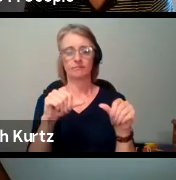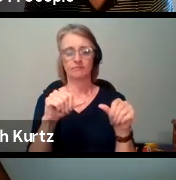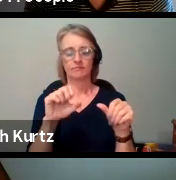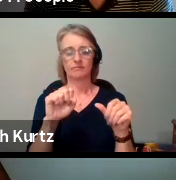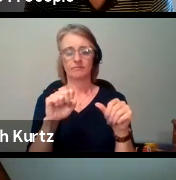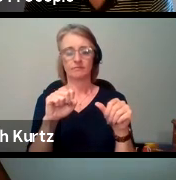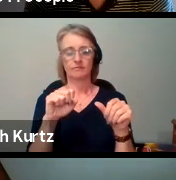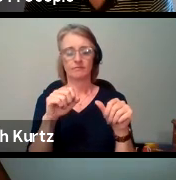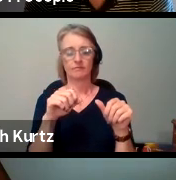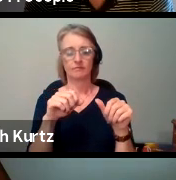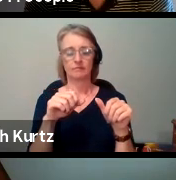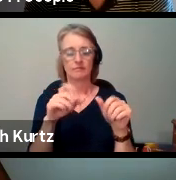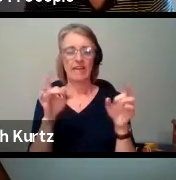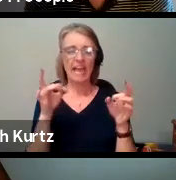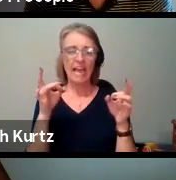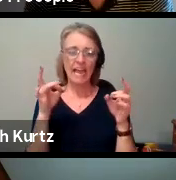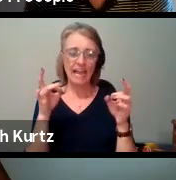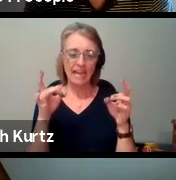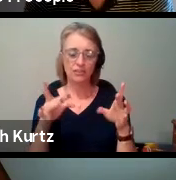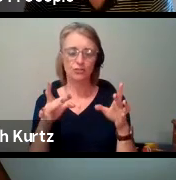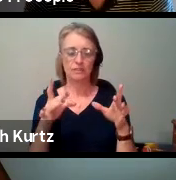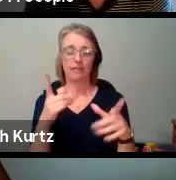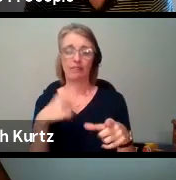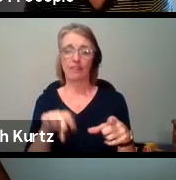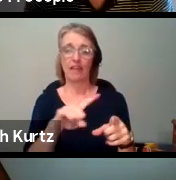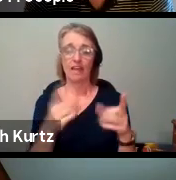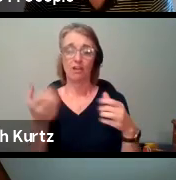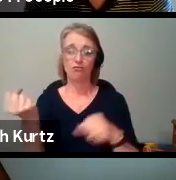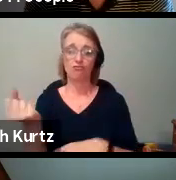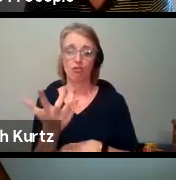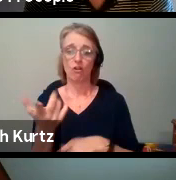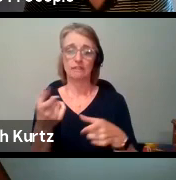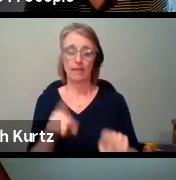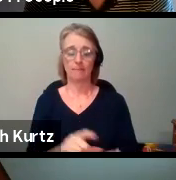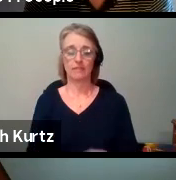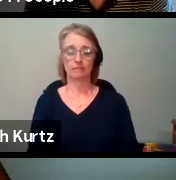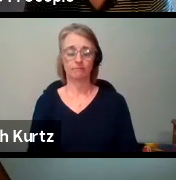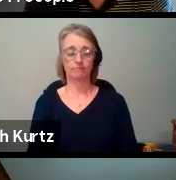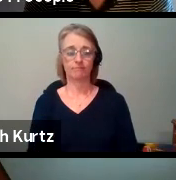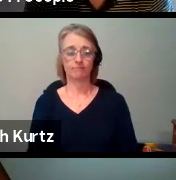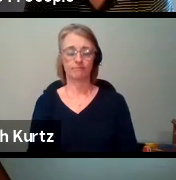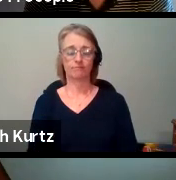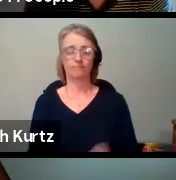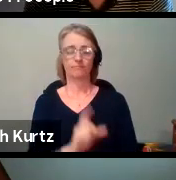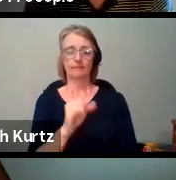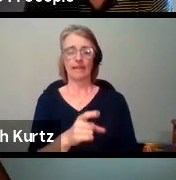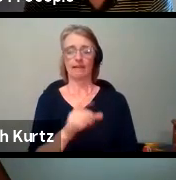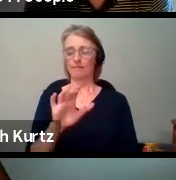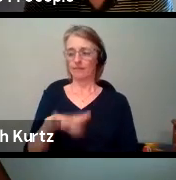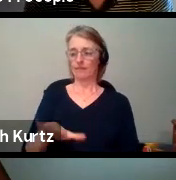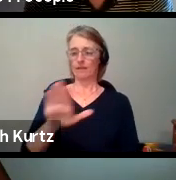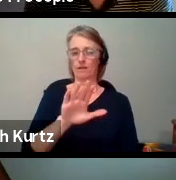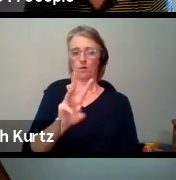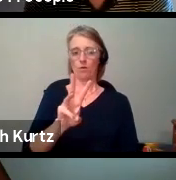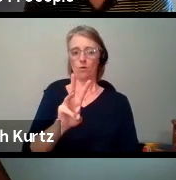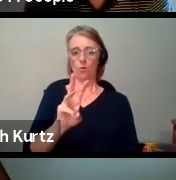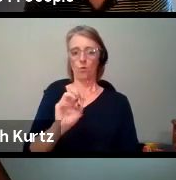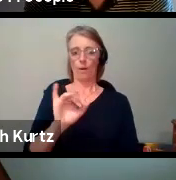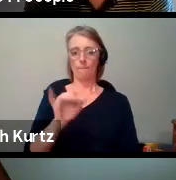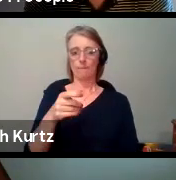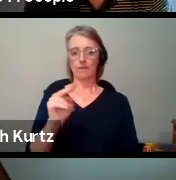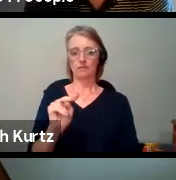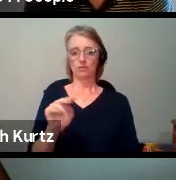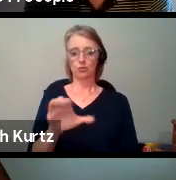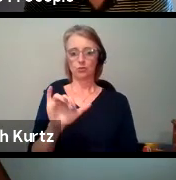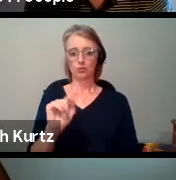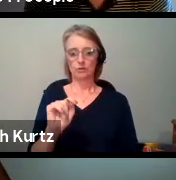hatred and fear, which then gave them the weapon to do what they wanted to do. Mm-hmm. And